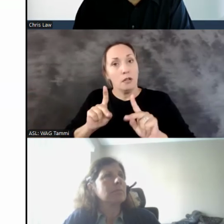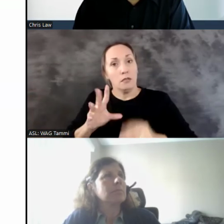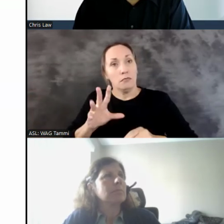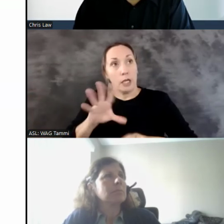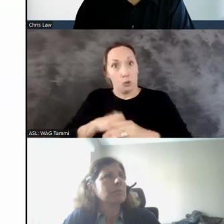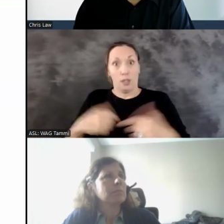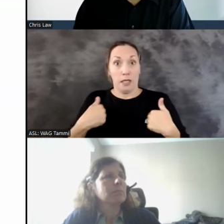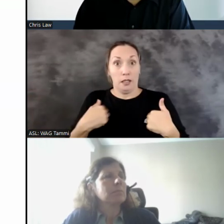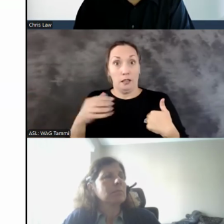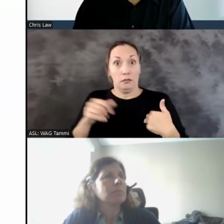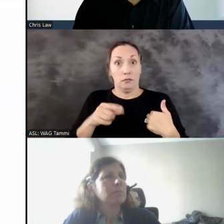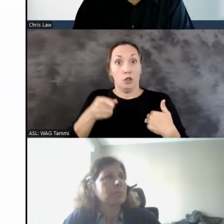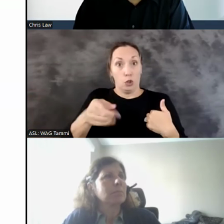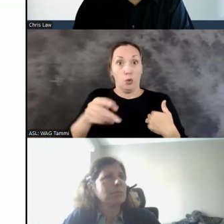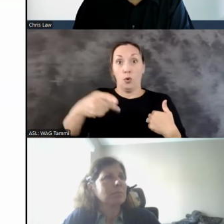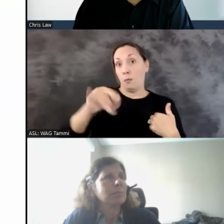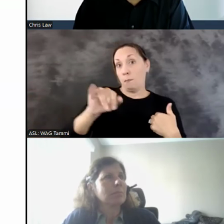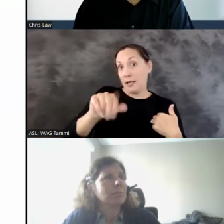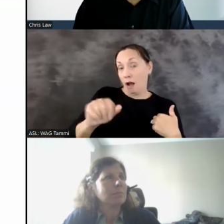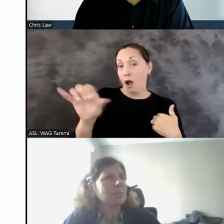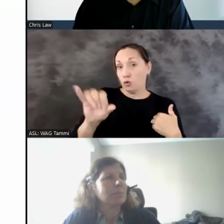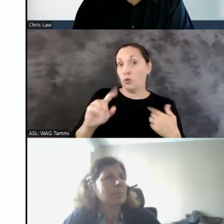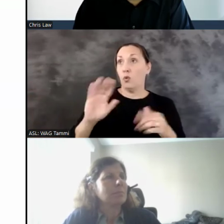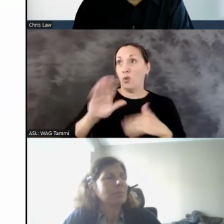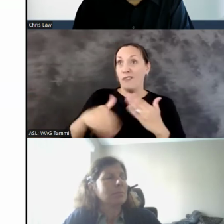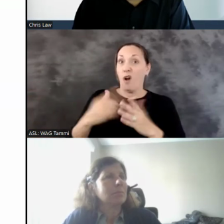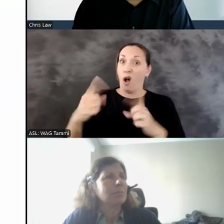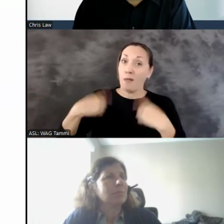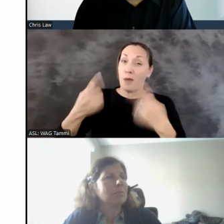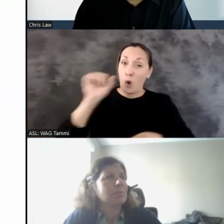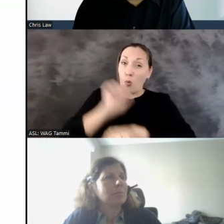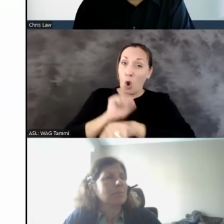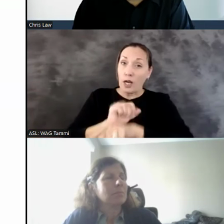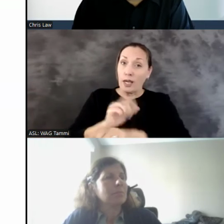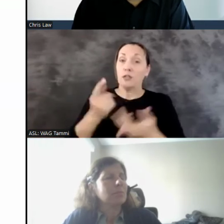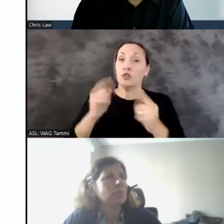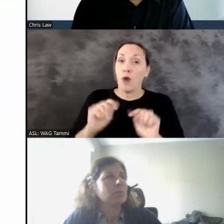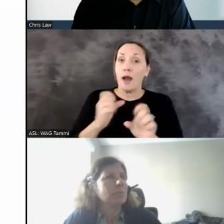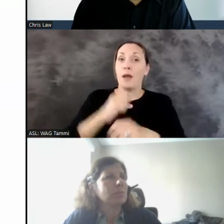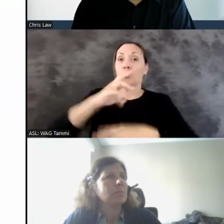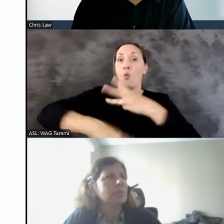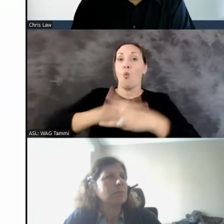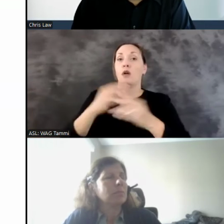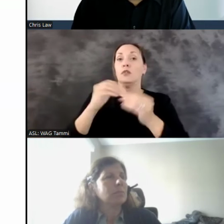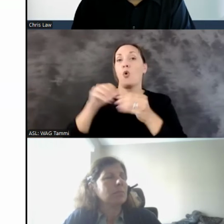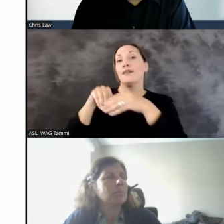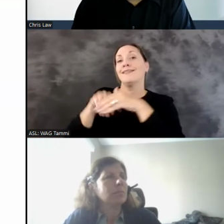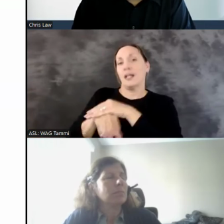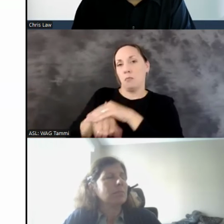myself, yourself, Pina, we've all been working to try to make a more accessible world.